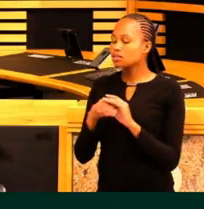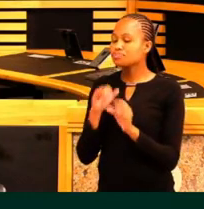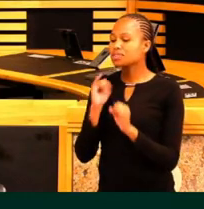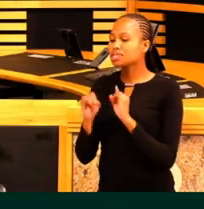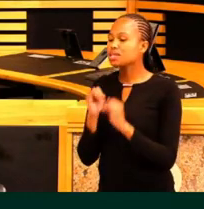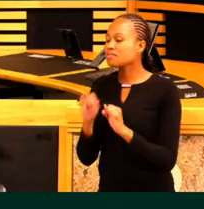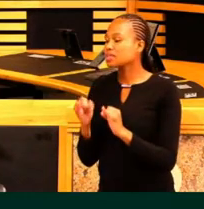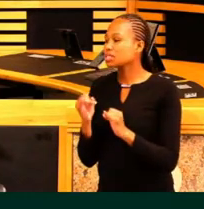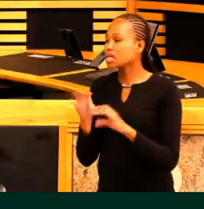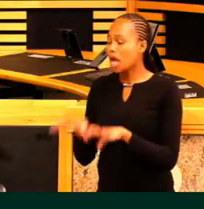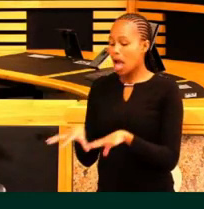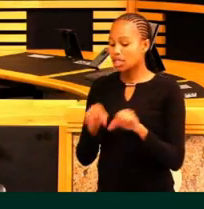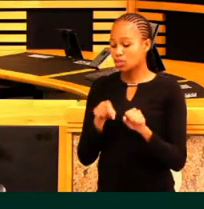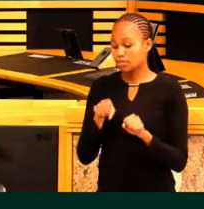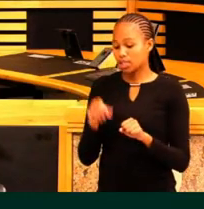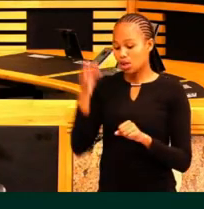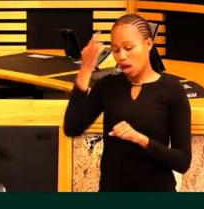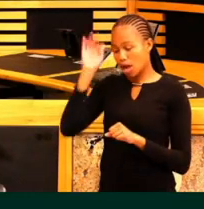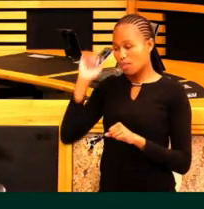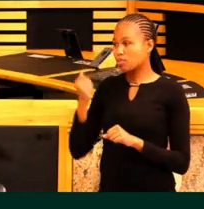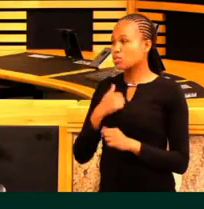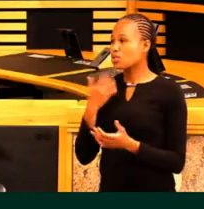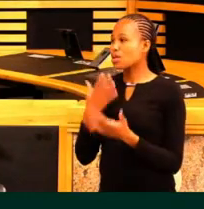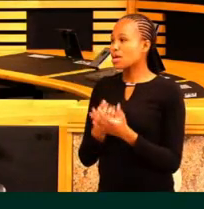adopted by all means